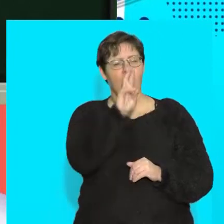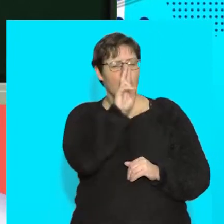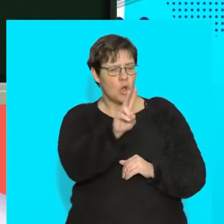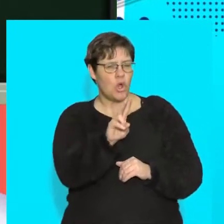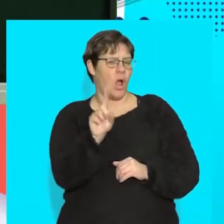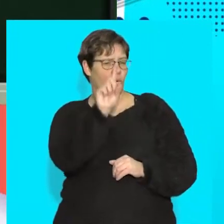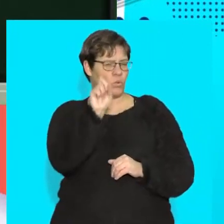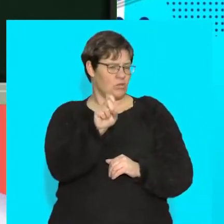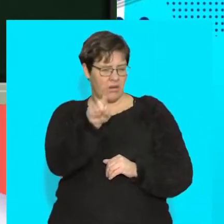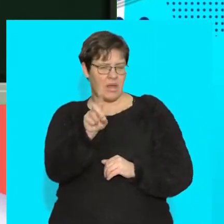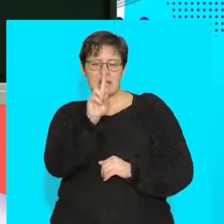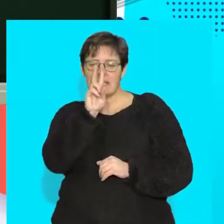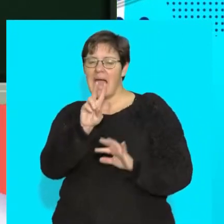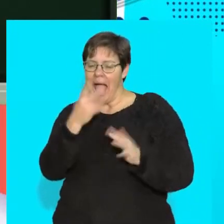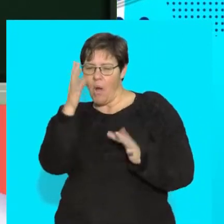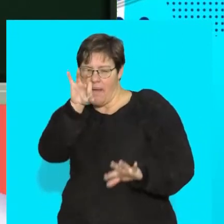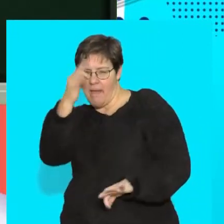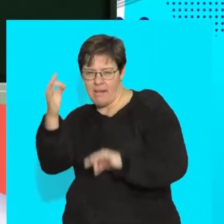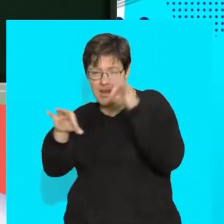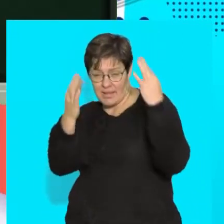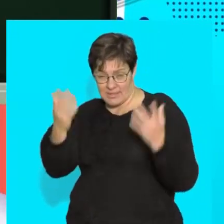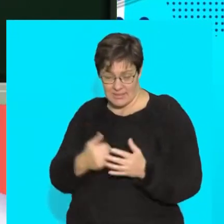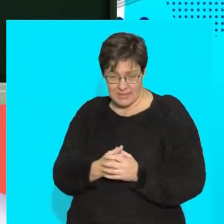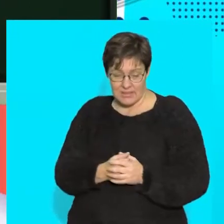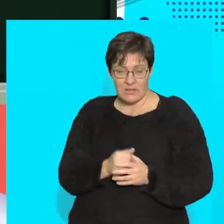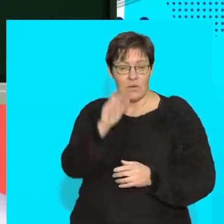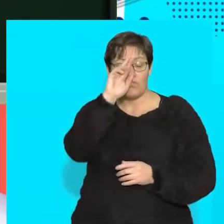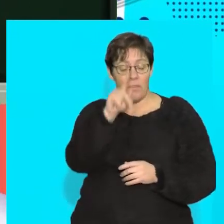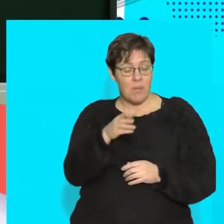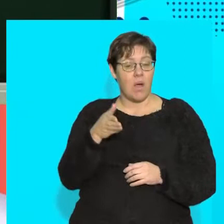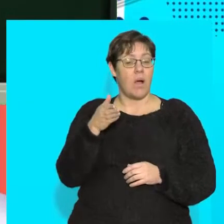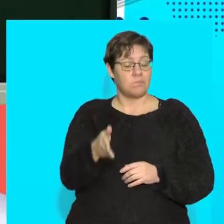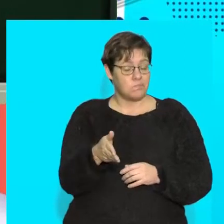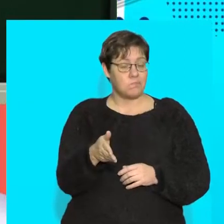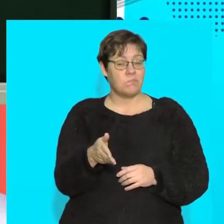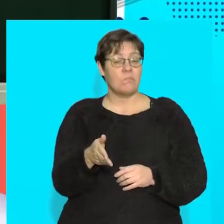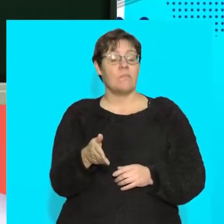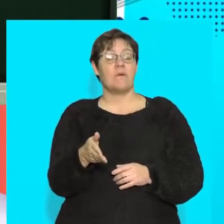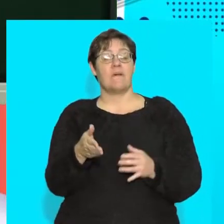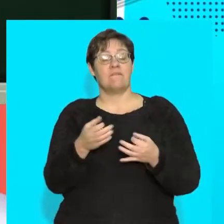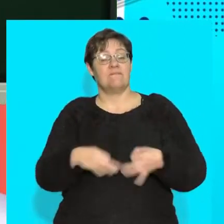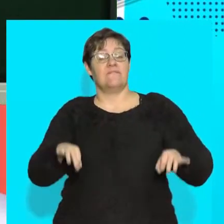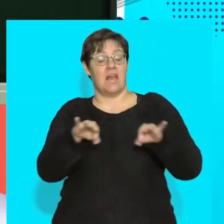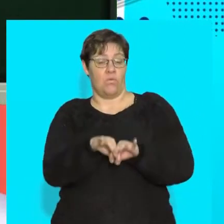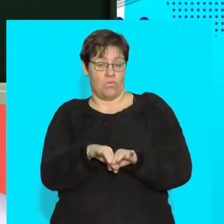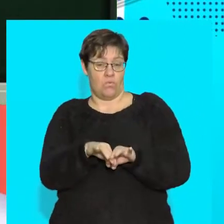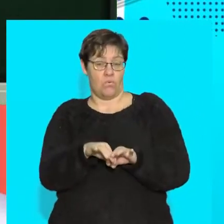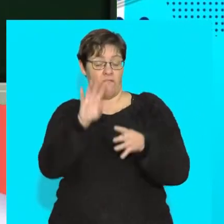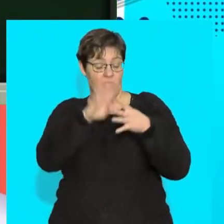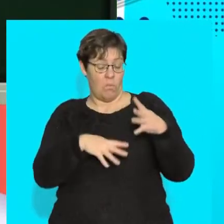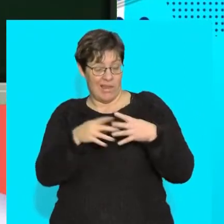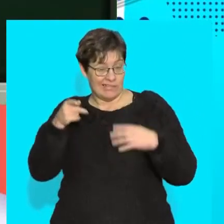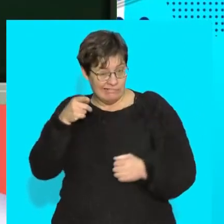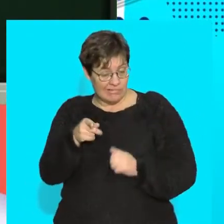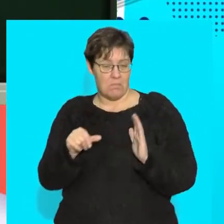let's look at the actual questions and try to analyze these things. Please remember the present value formula, because that's very